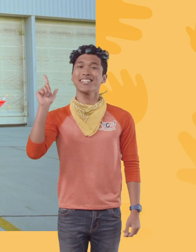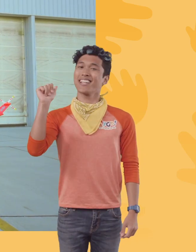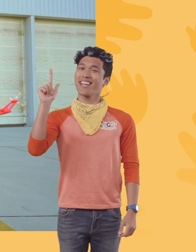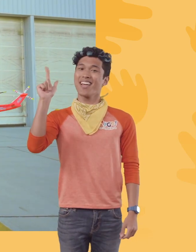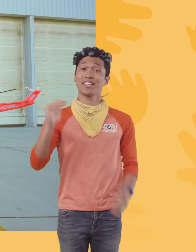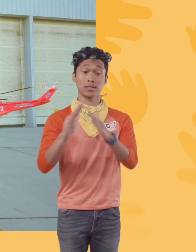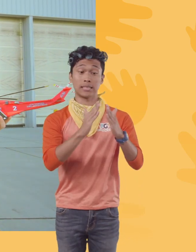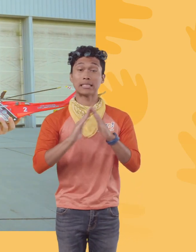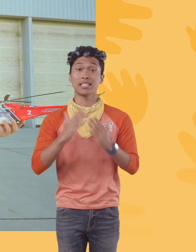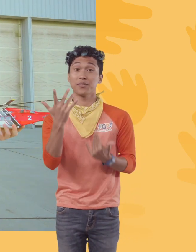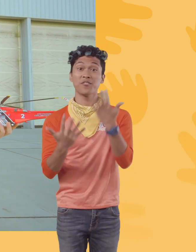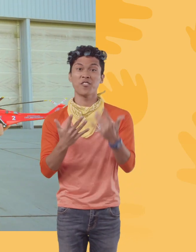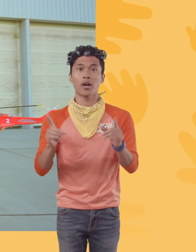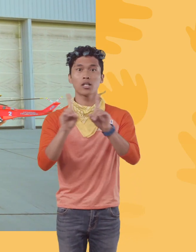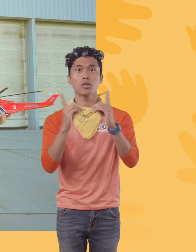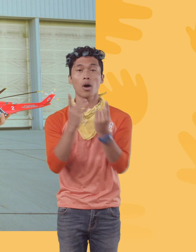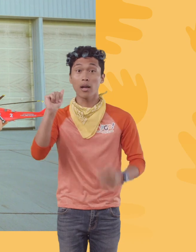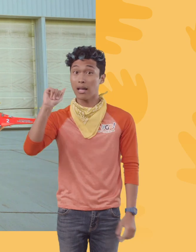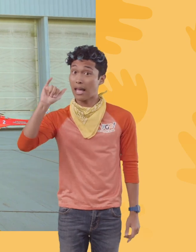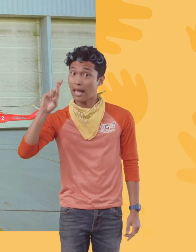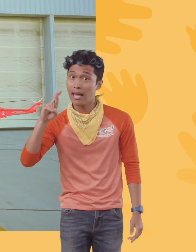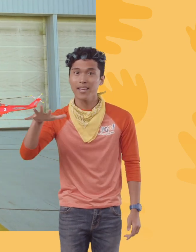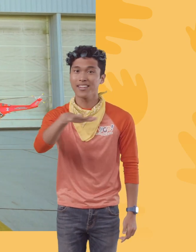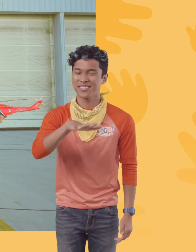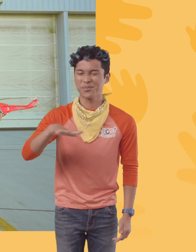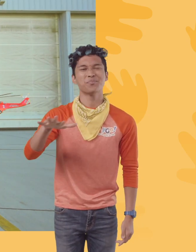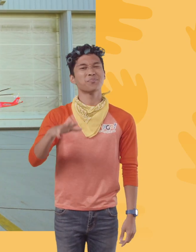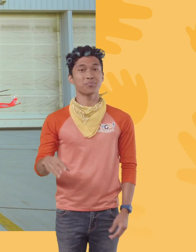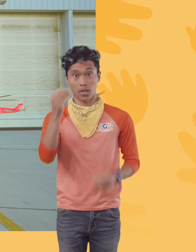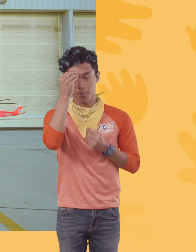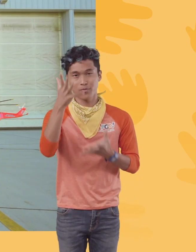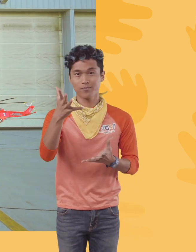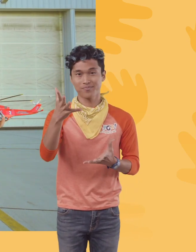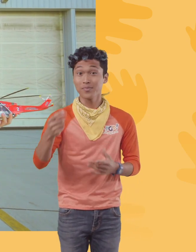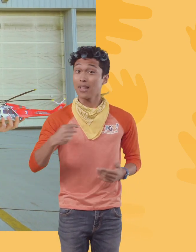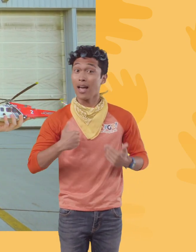we're at the Los Angeles City Fire Department Air Operations. And let me tell you,